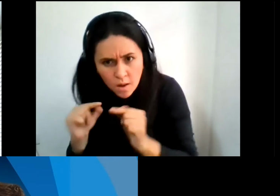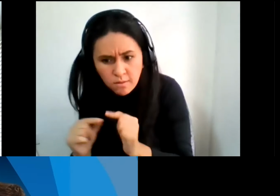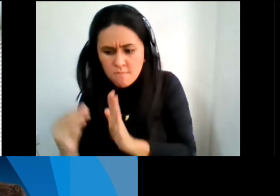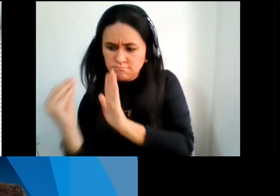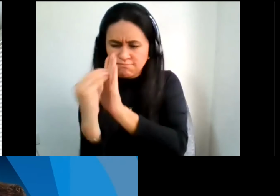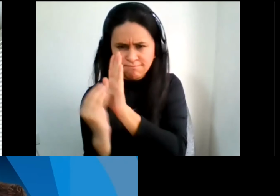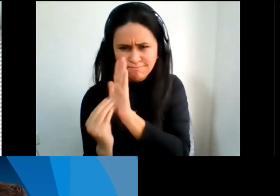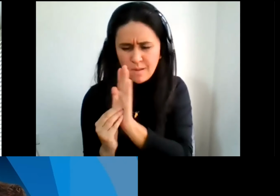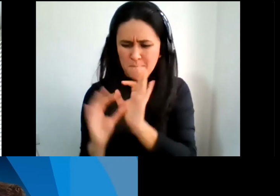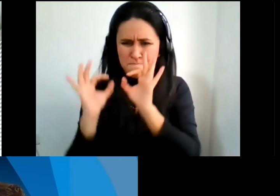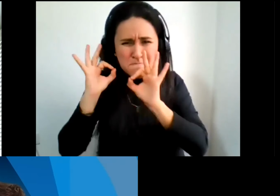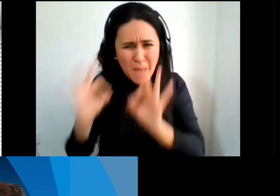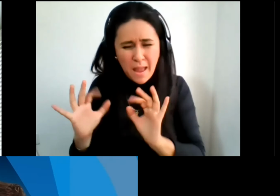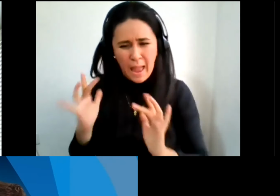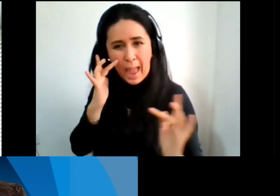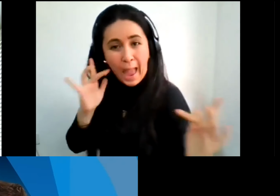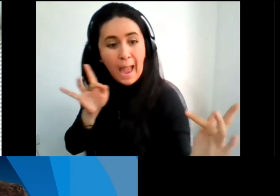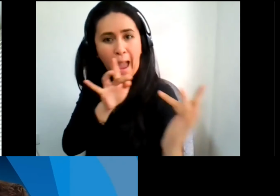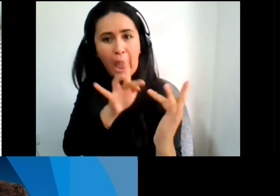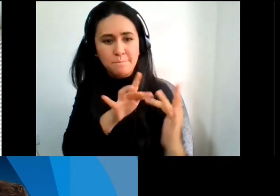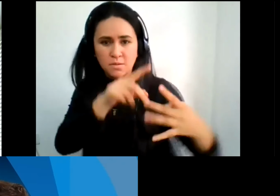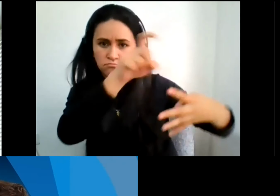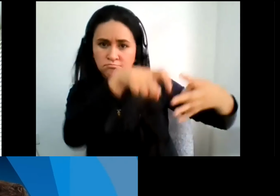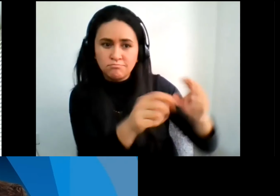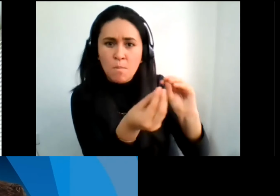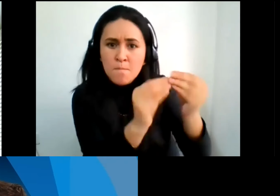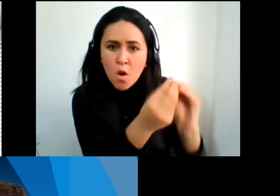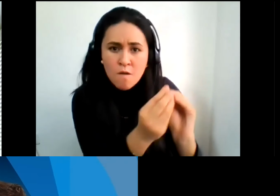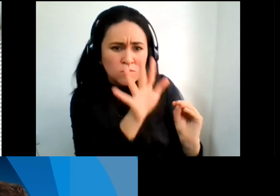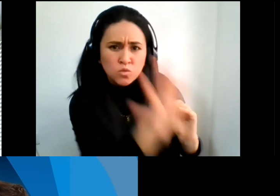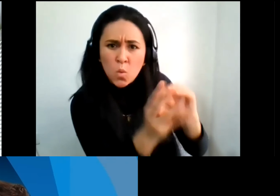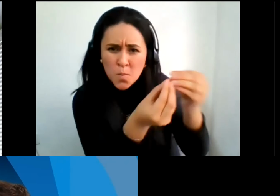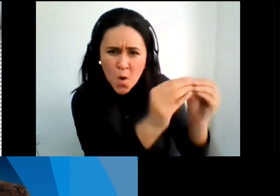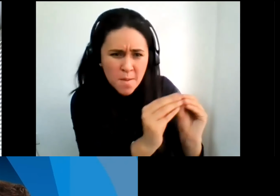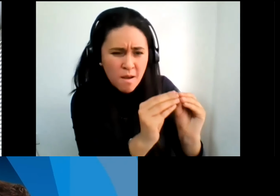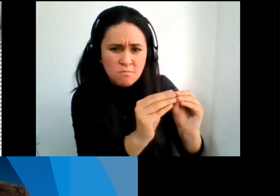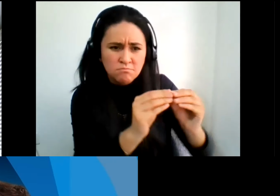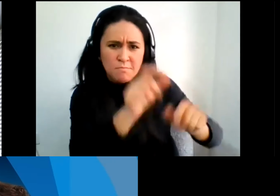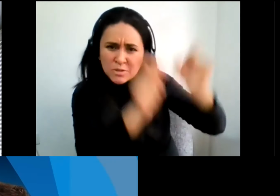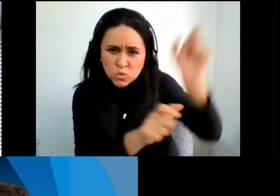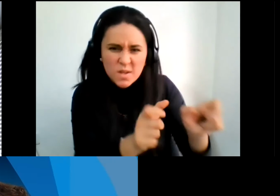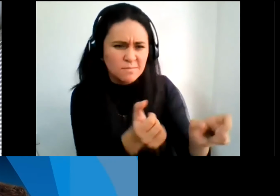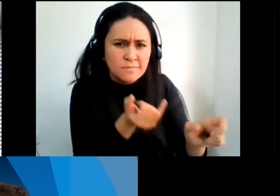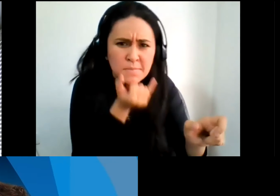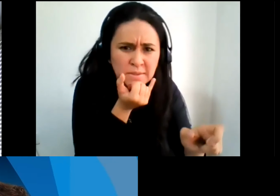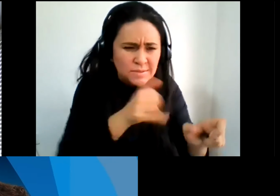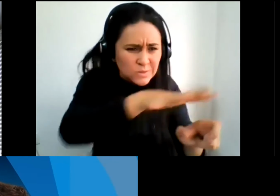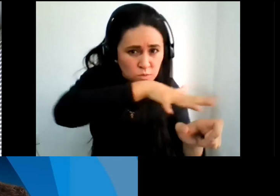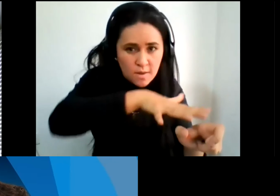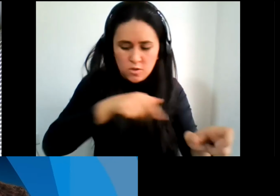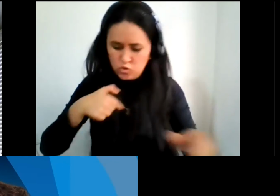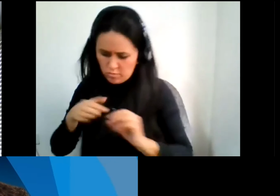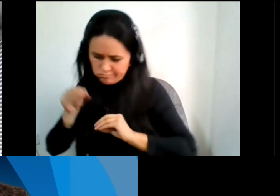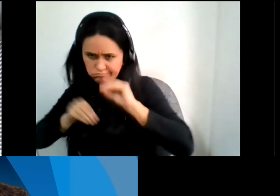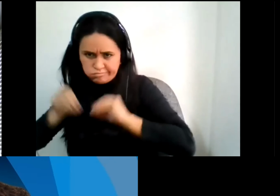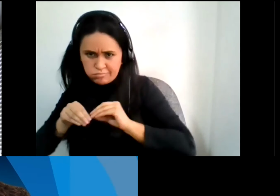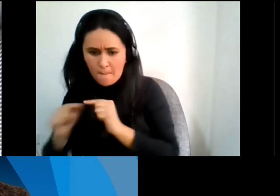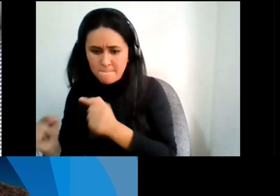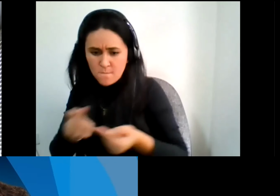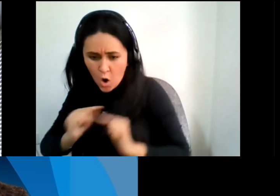formulation to respond to the real problems of the populations and in all the different contexts.